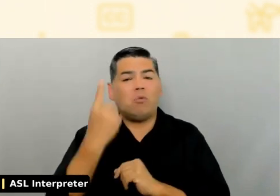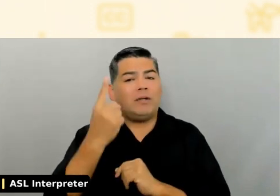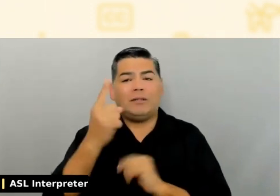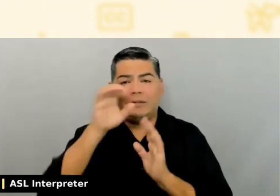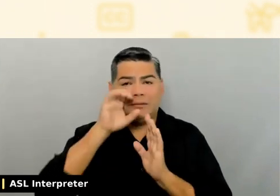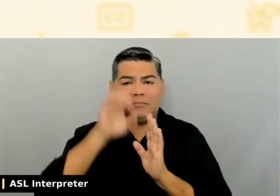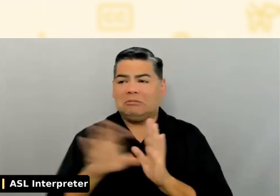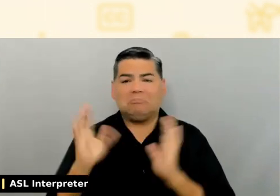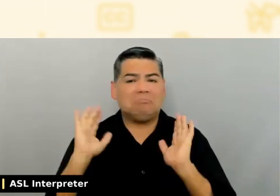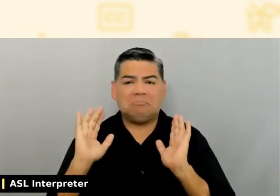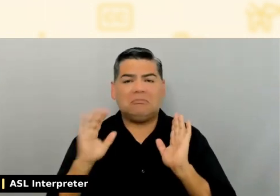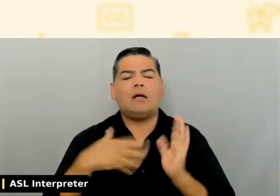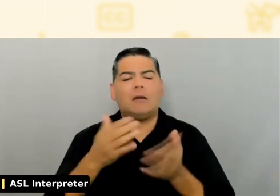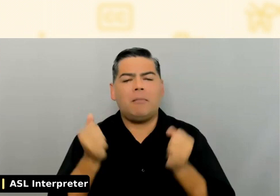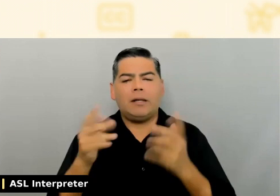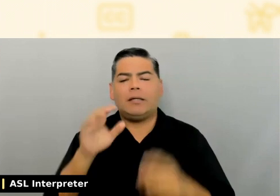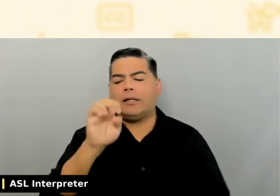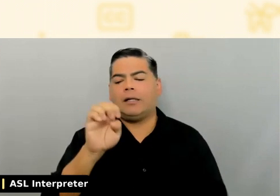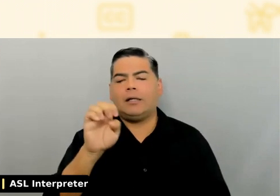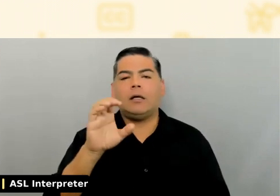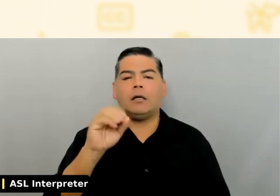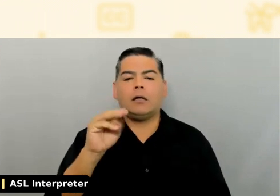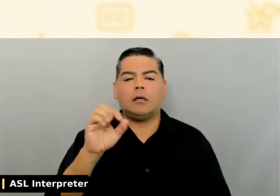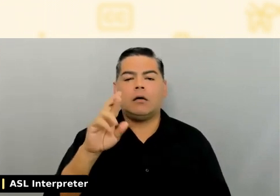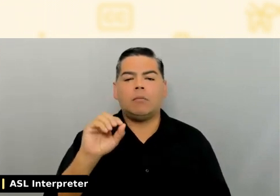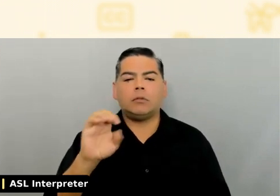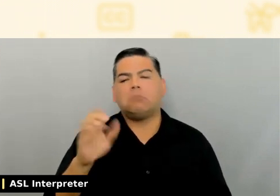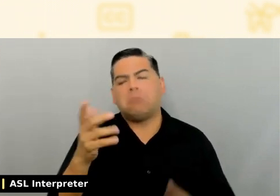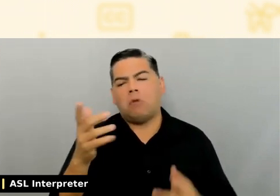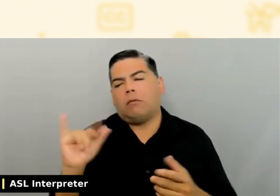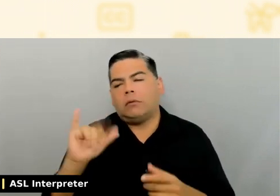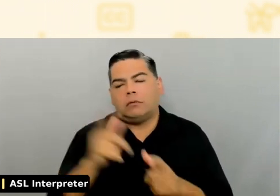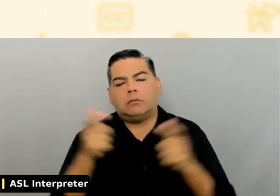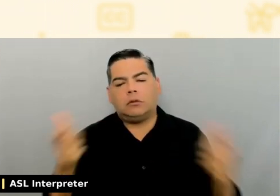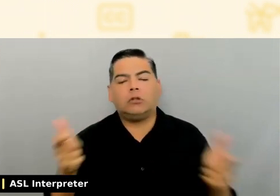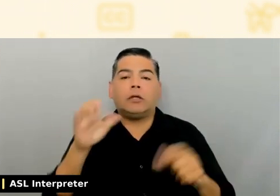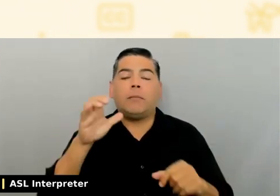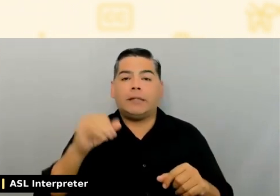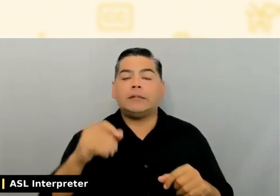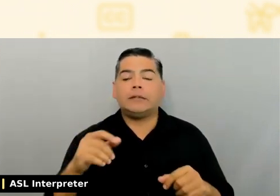do this. Also, even large companies that have this